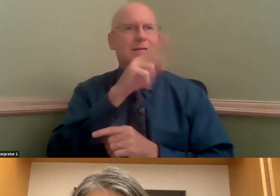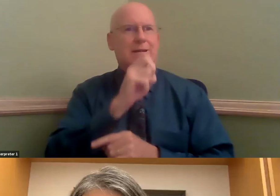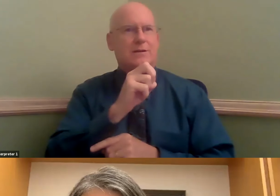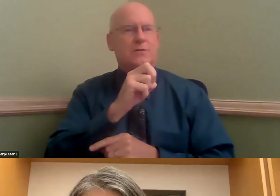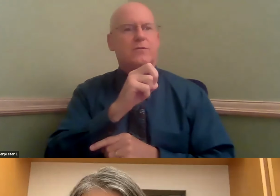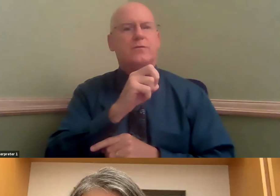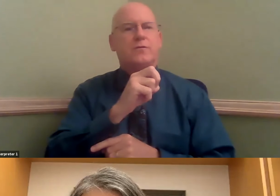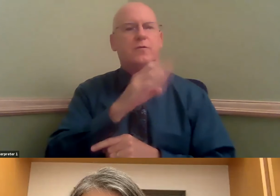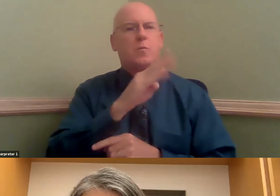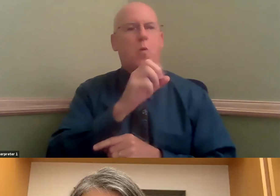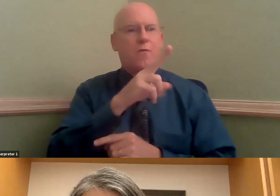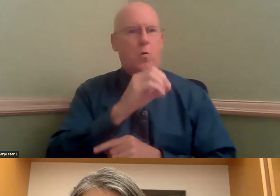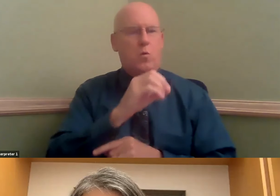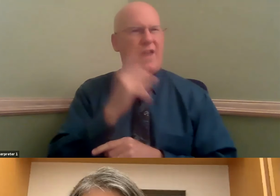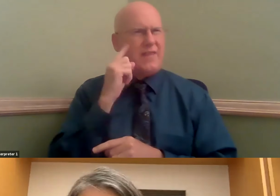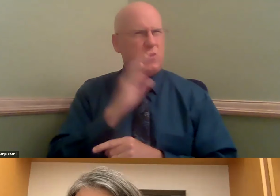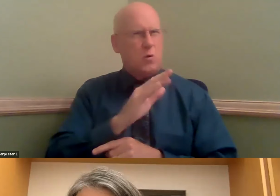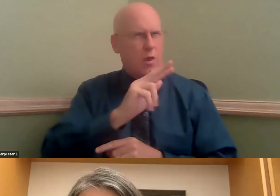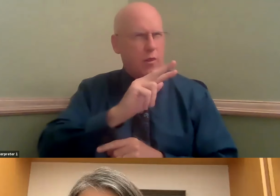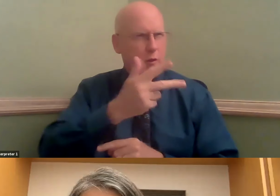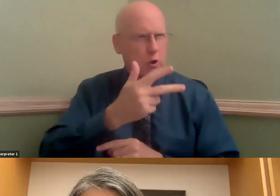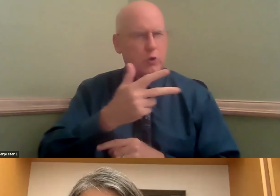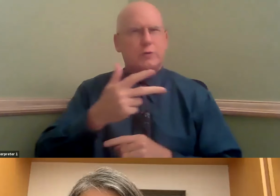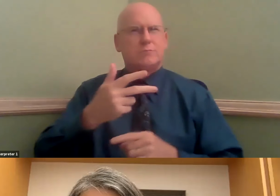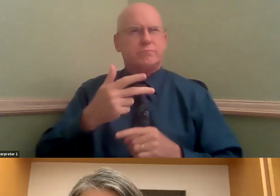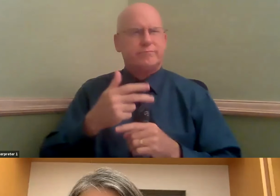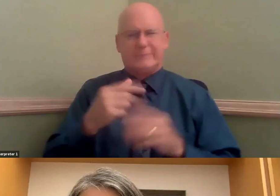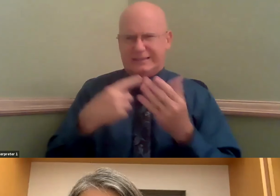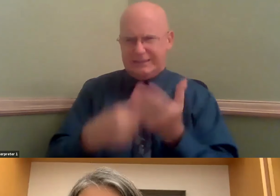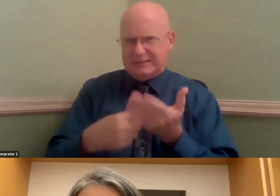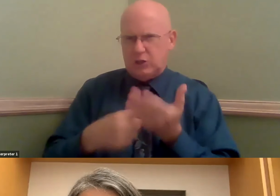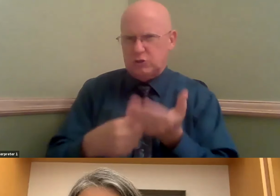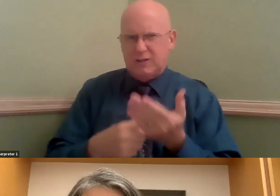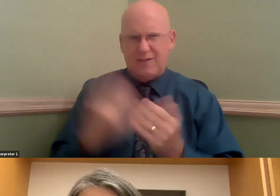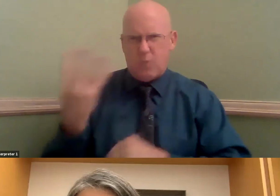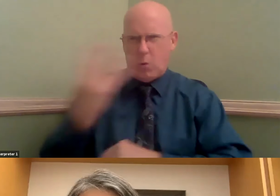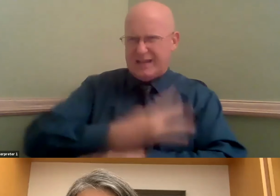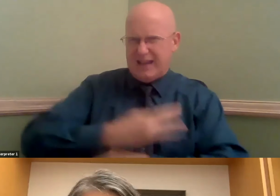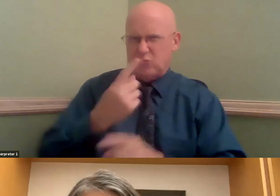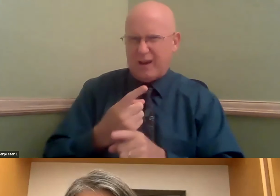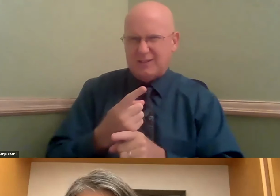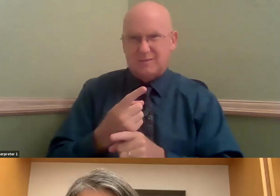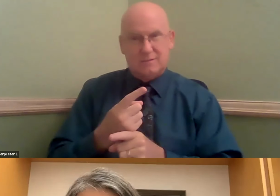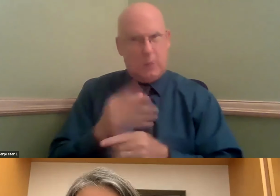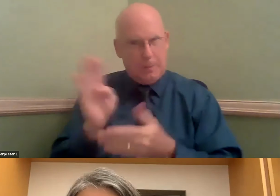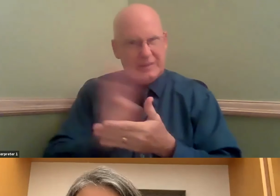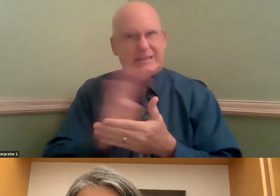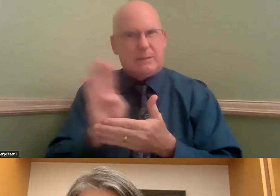is your third forum or slash debate in, what, 4 days? As I've been quite busy.